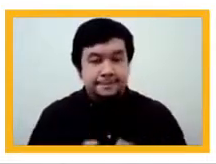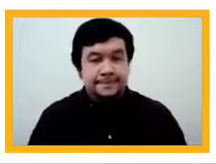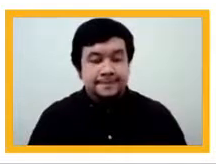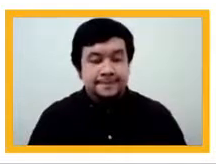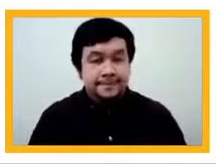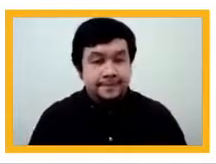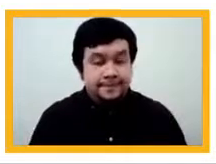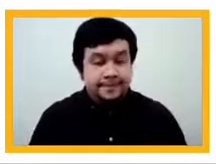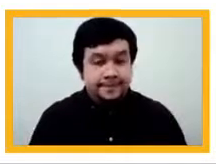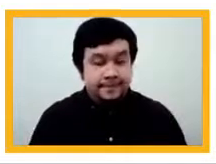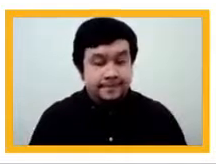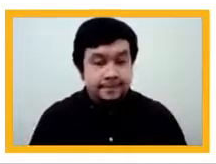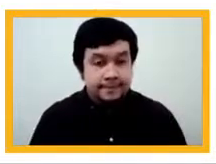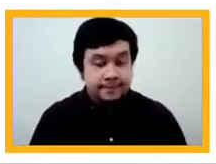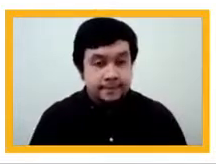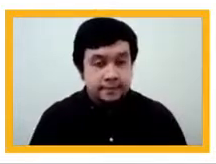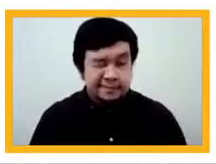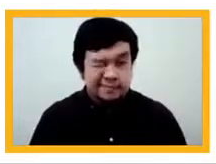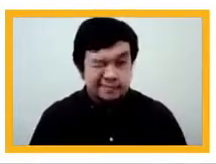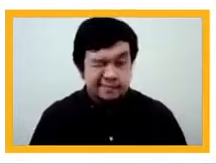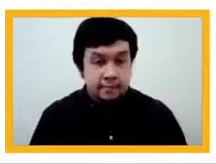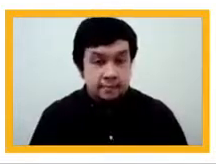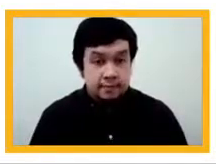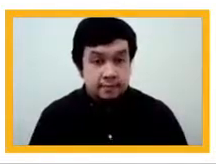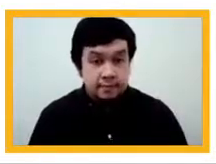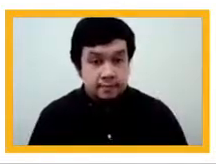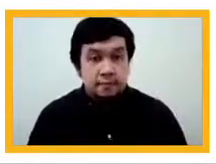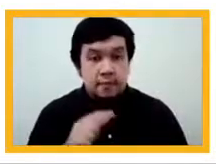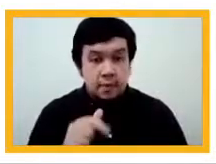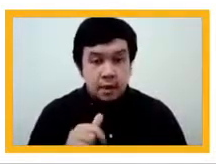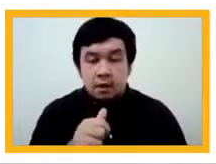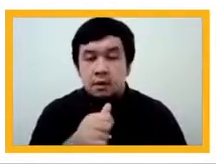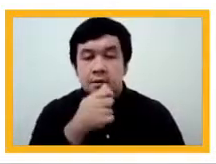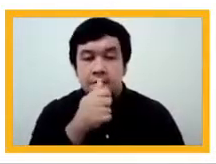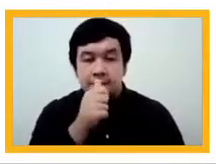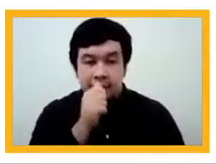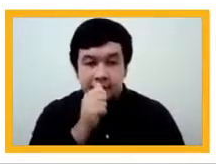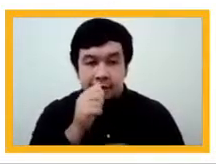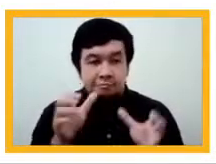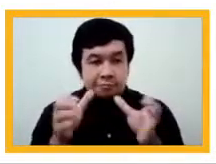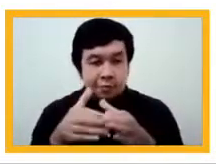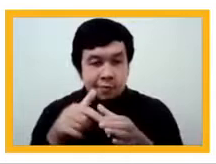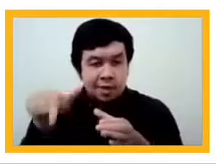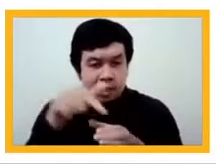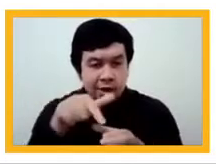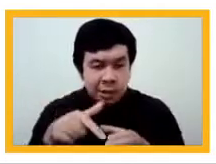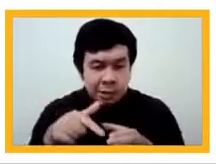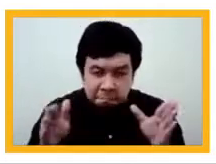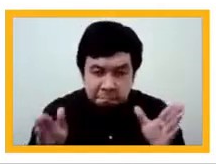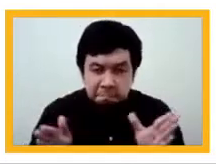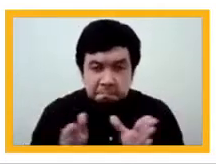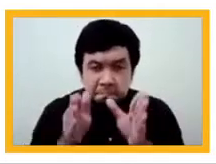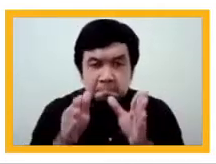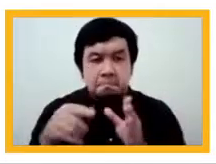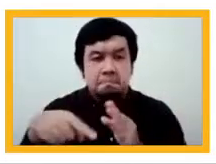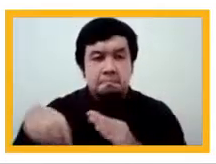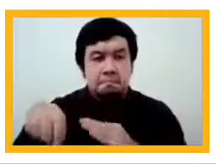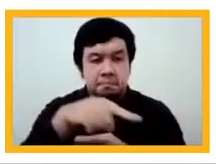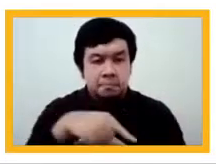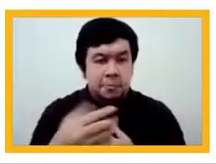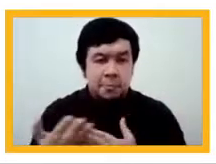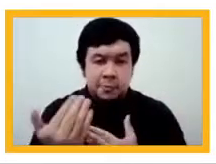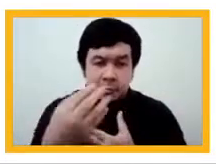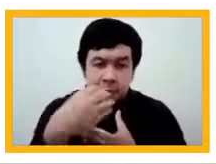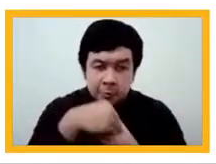Private enterprises were encouraged to participate by strong state protection and a strong voice for trade